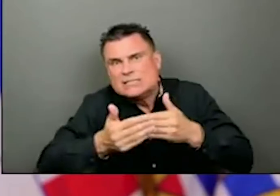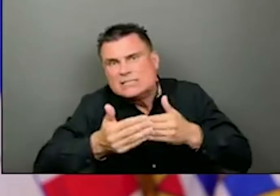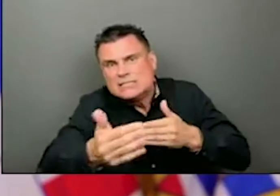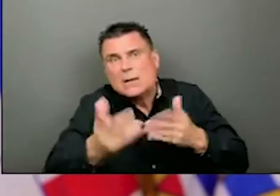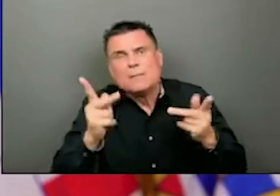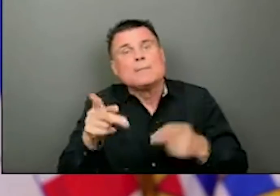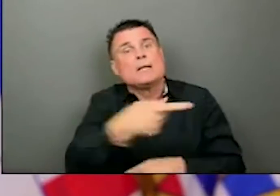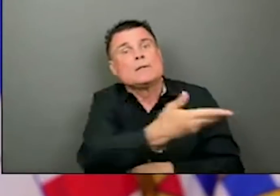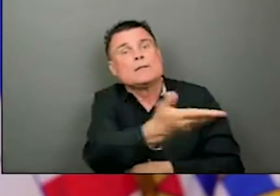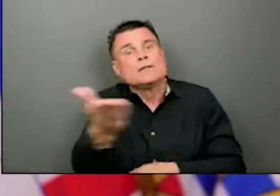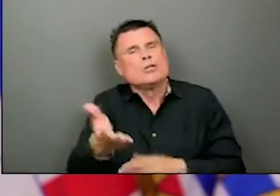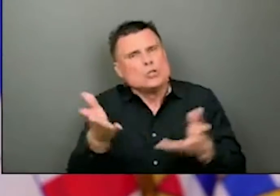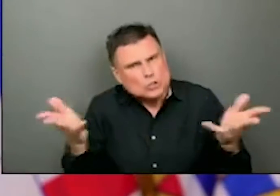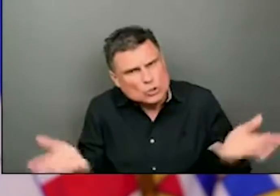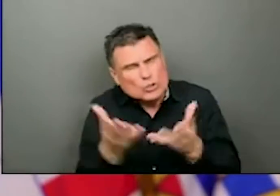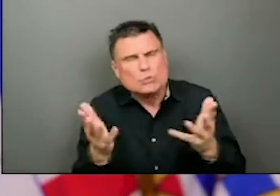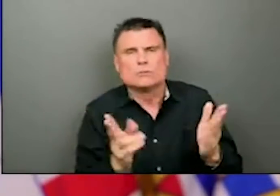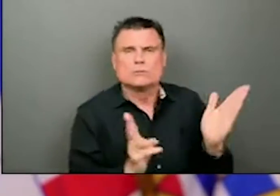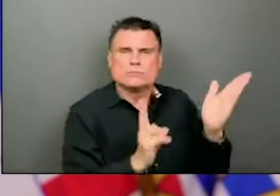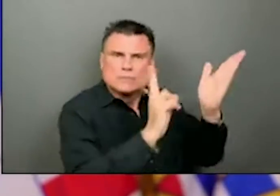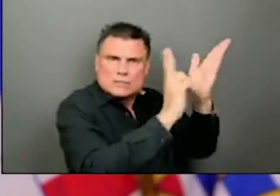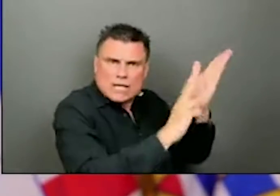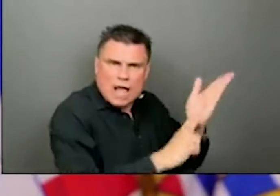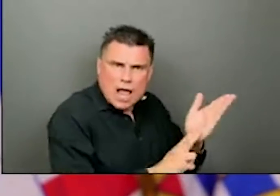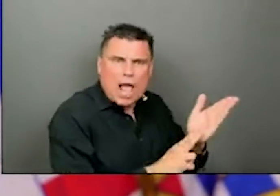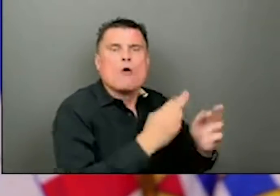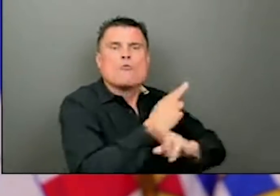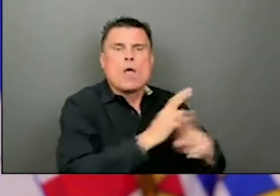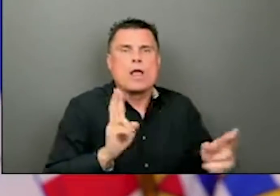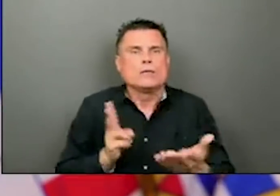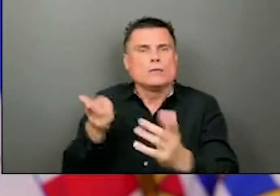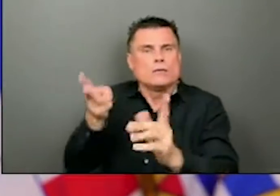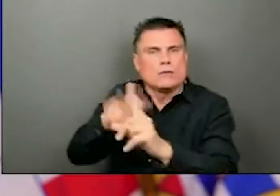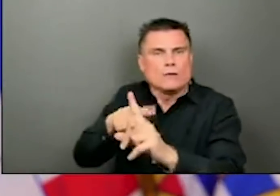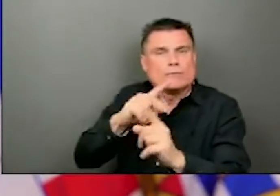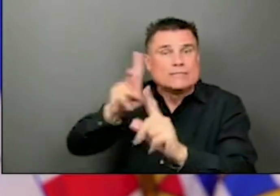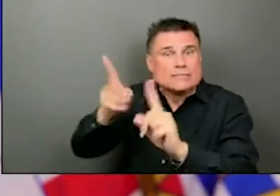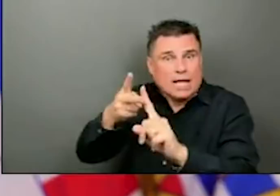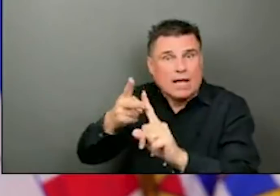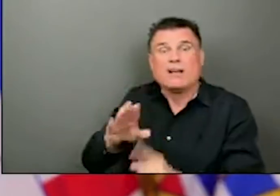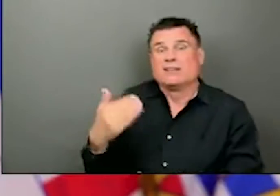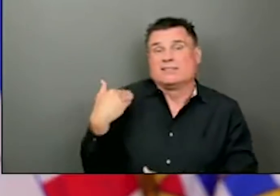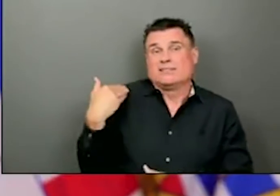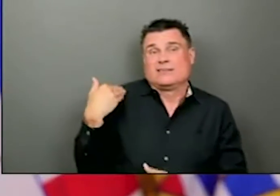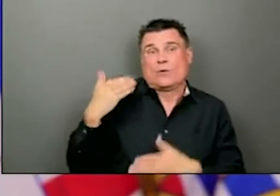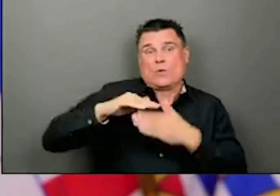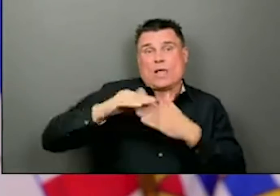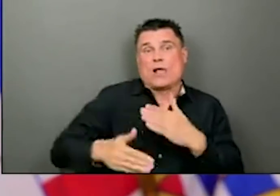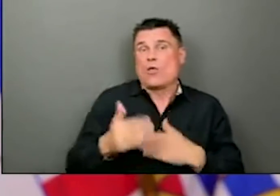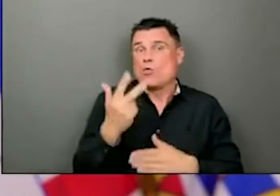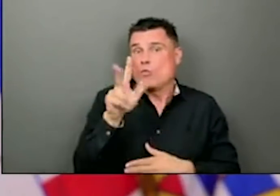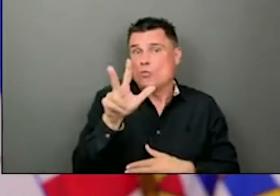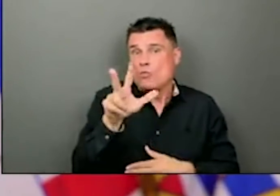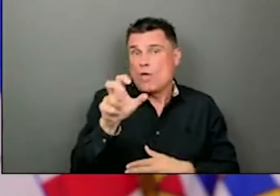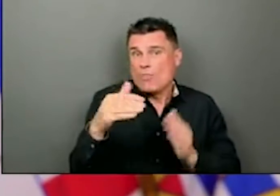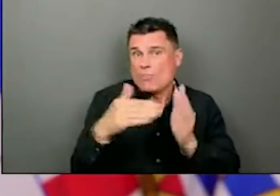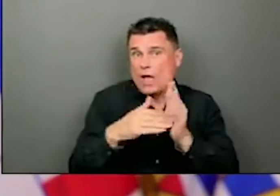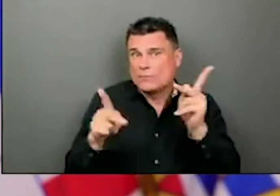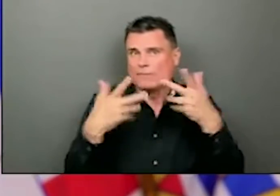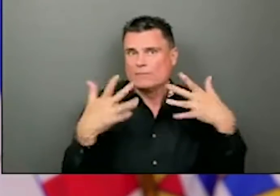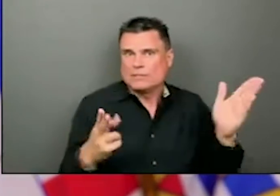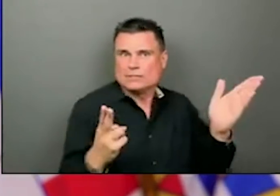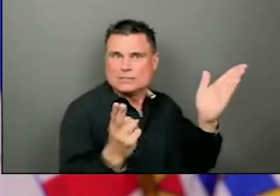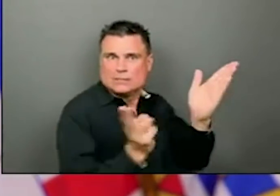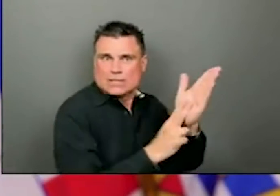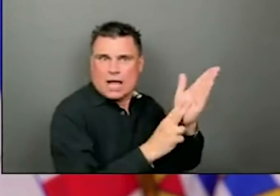people have now been either received or booked their second doses again. A second dose is necessary to maximize our